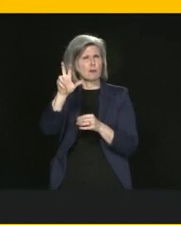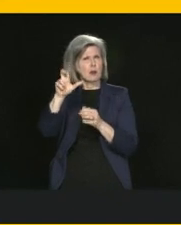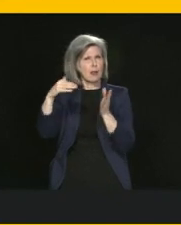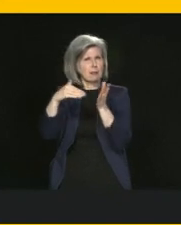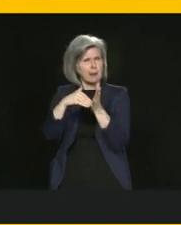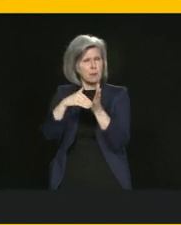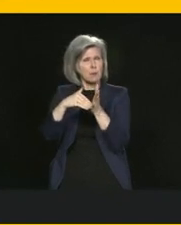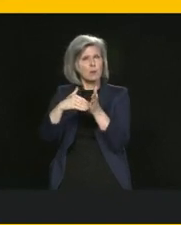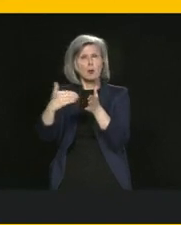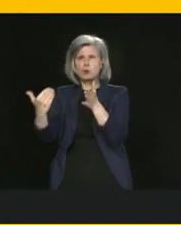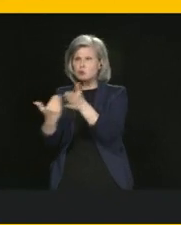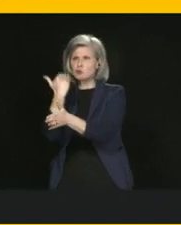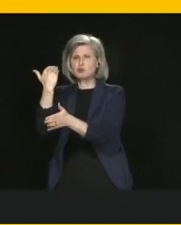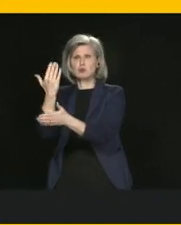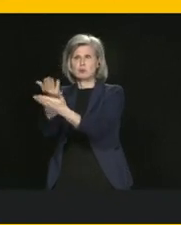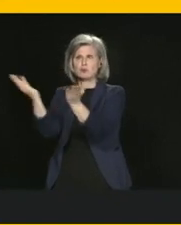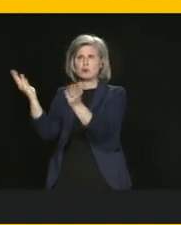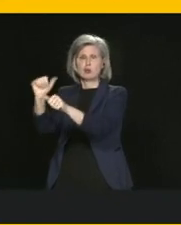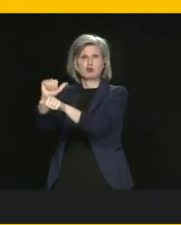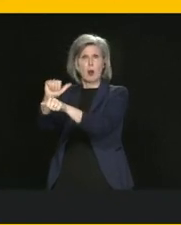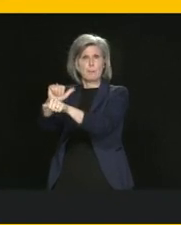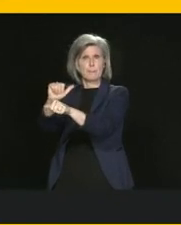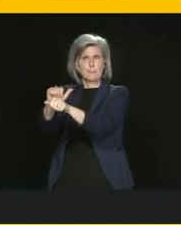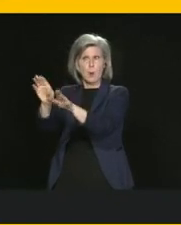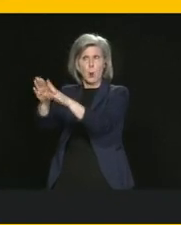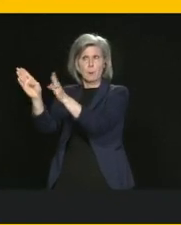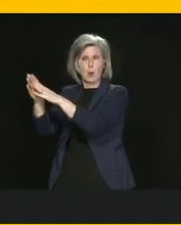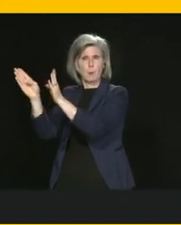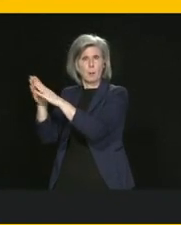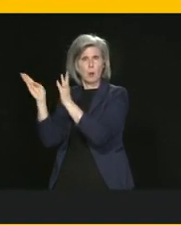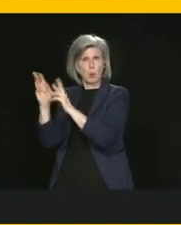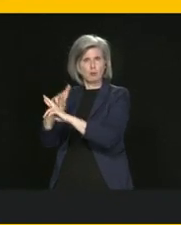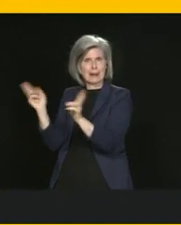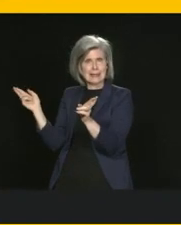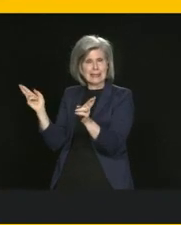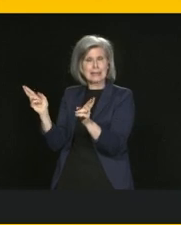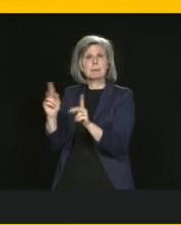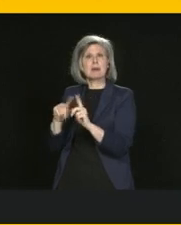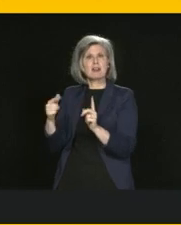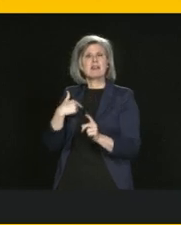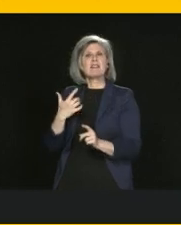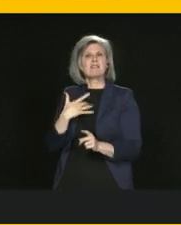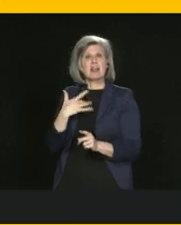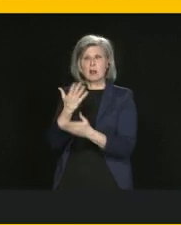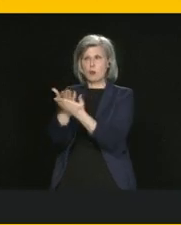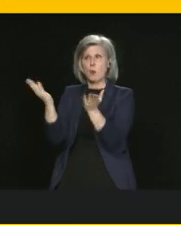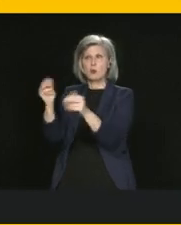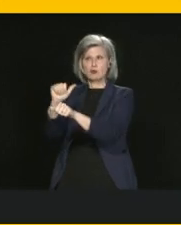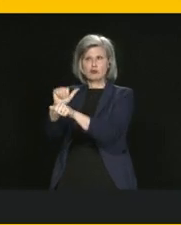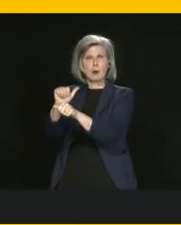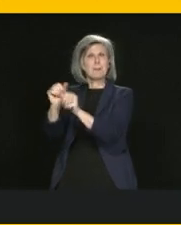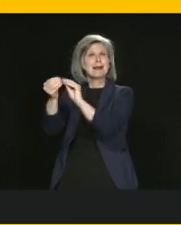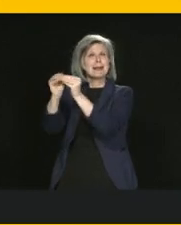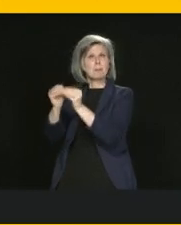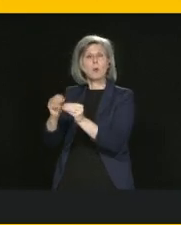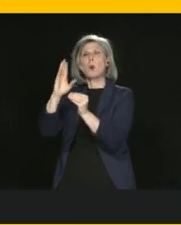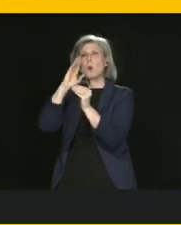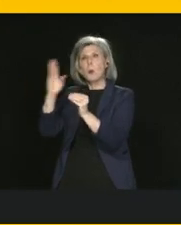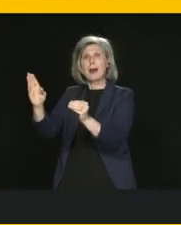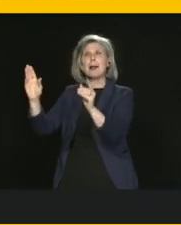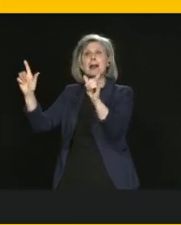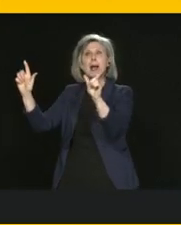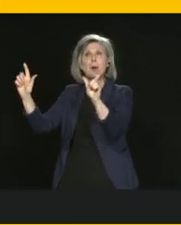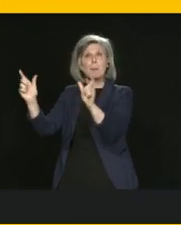expect that these costs will continue to decrease over the coming weeks because, as we've said a few moments ago, we expect more and more